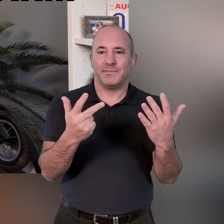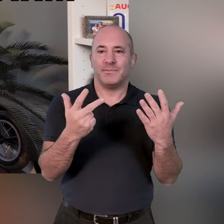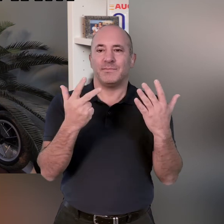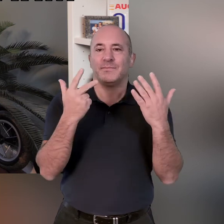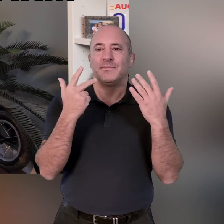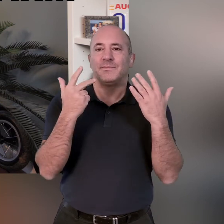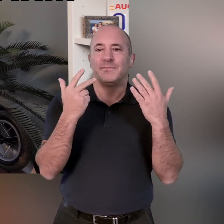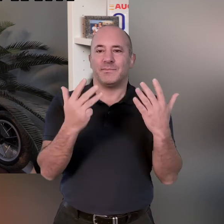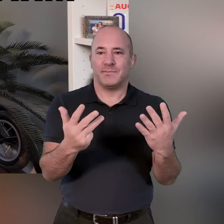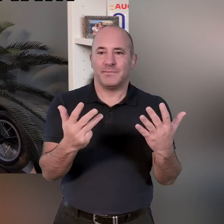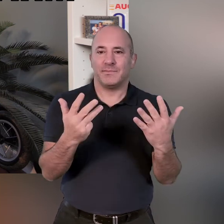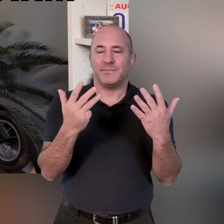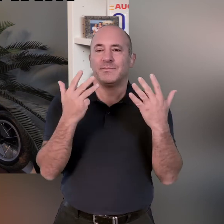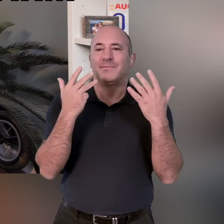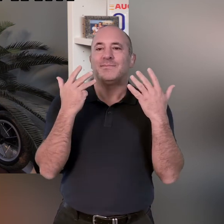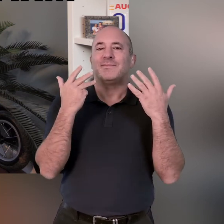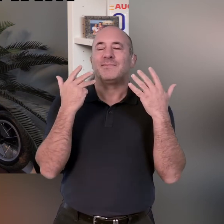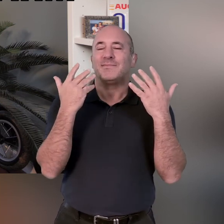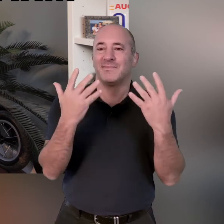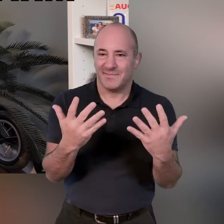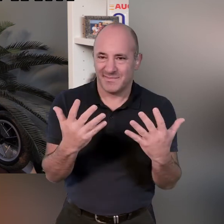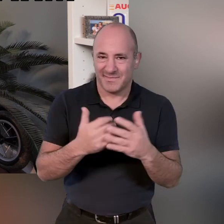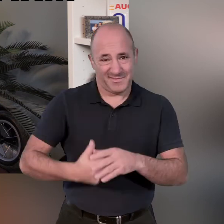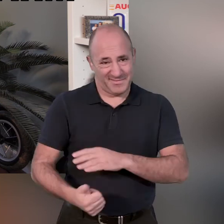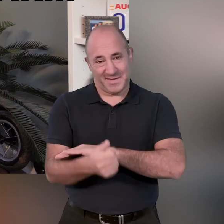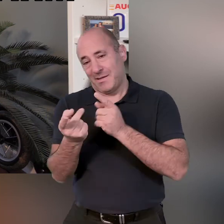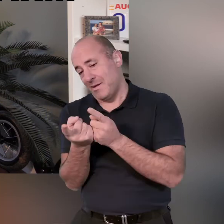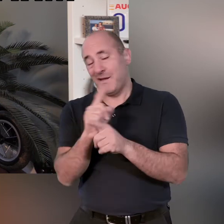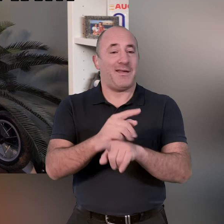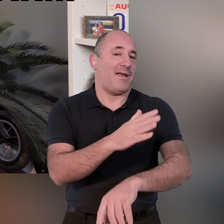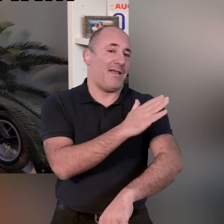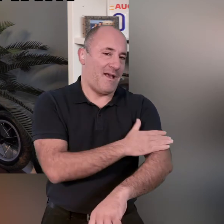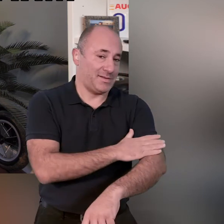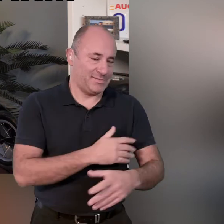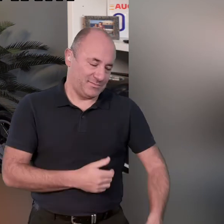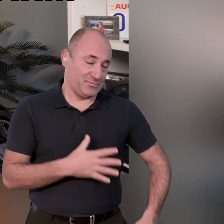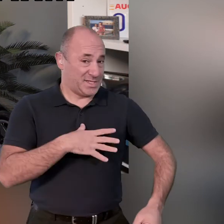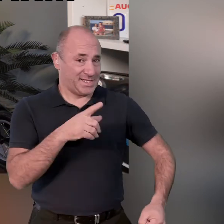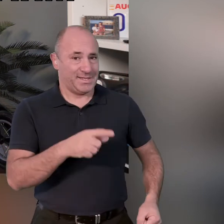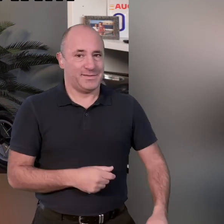8, 9, 10. Again, changing arms.